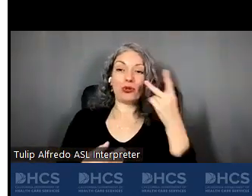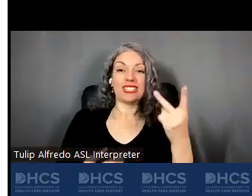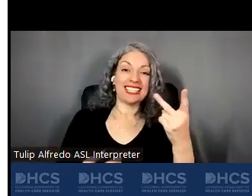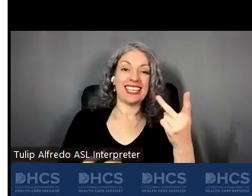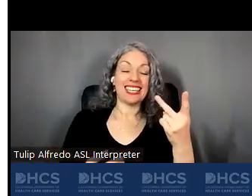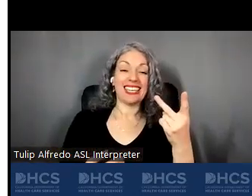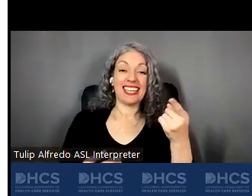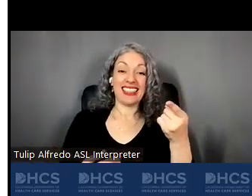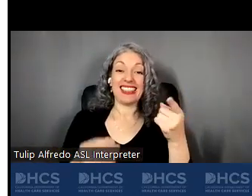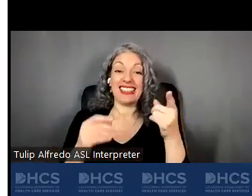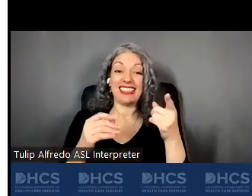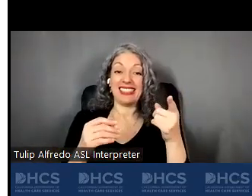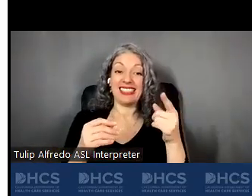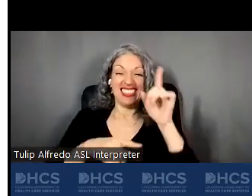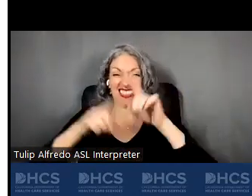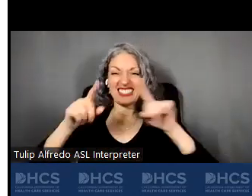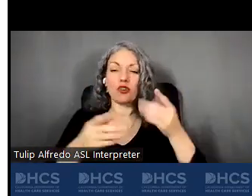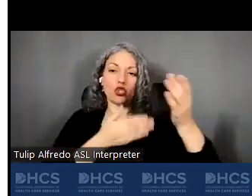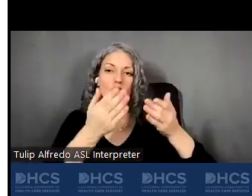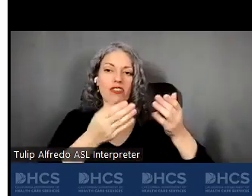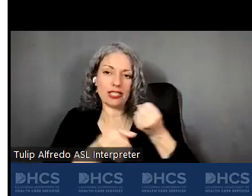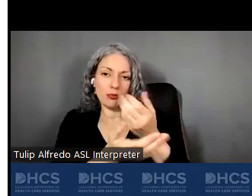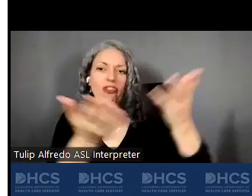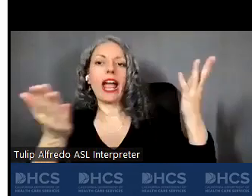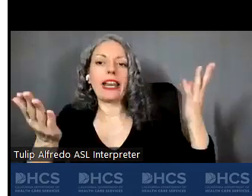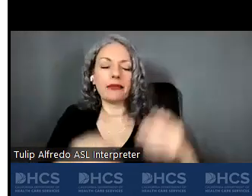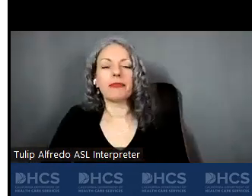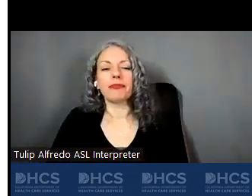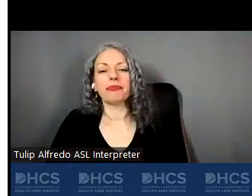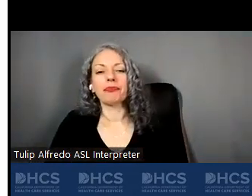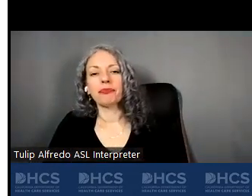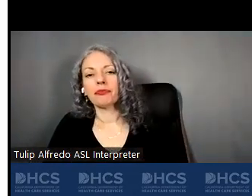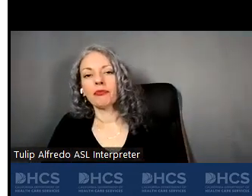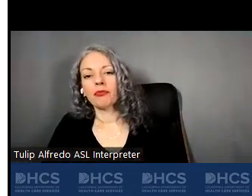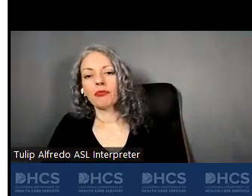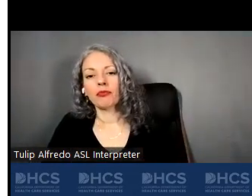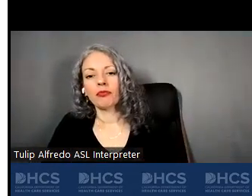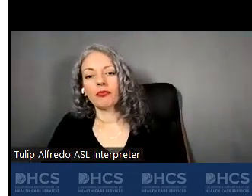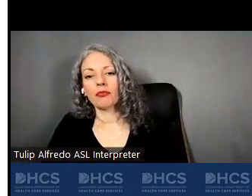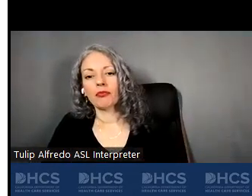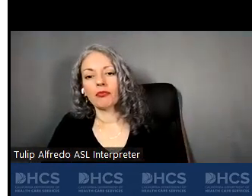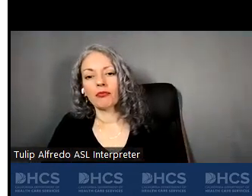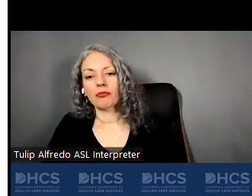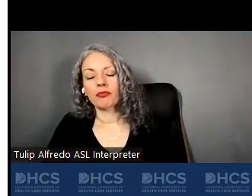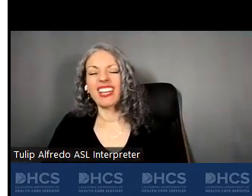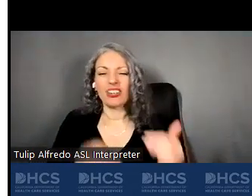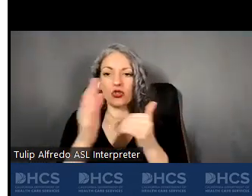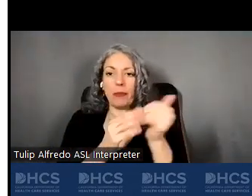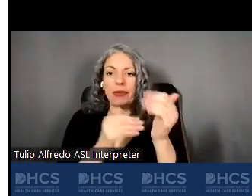up of the different services that are being awarded and being built up by our awardees.